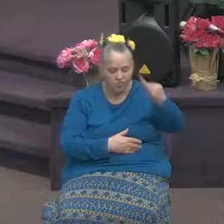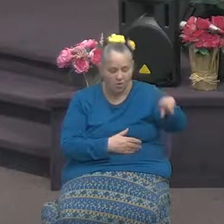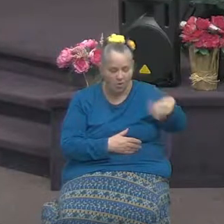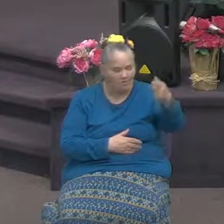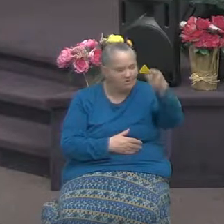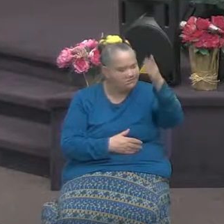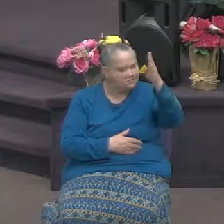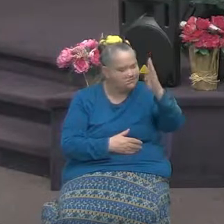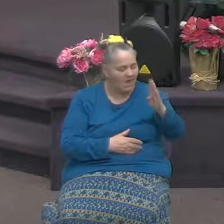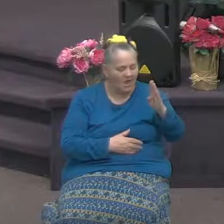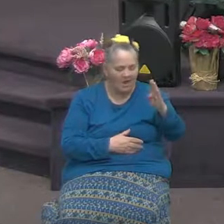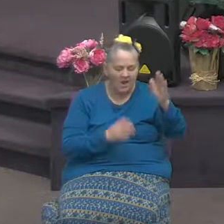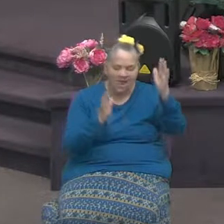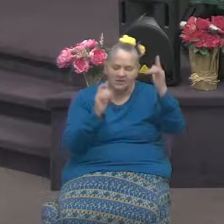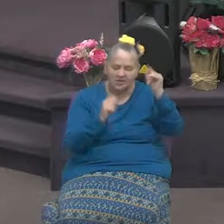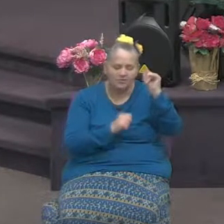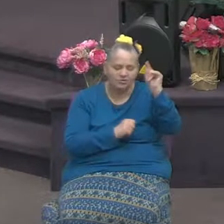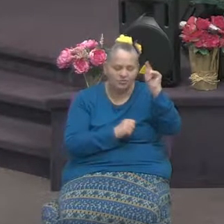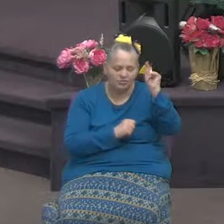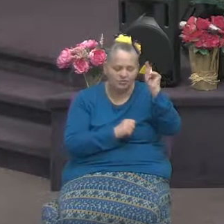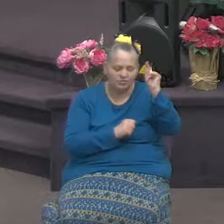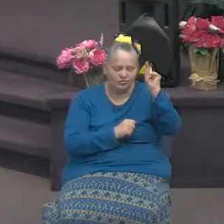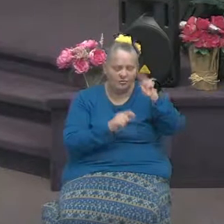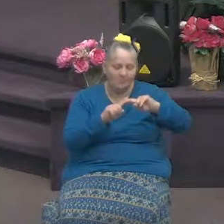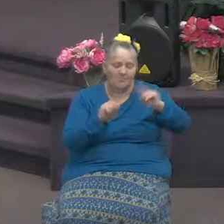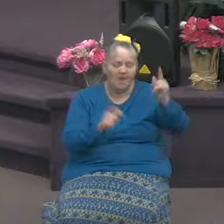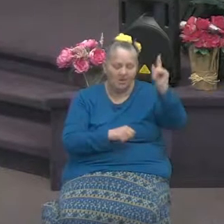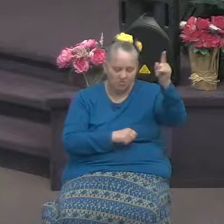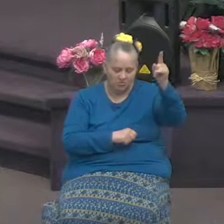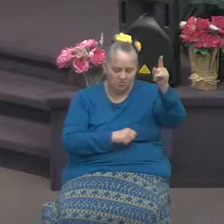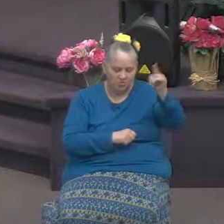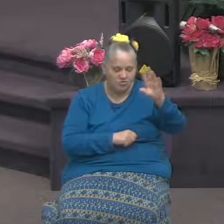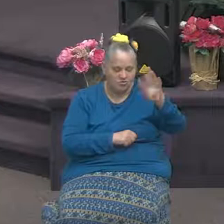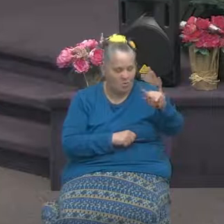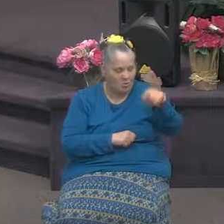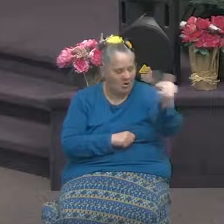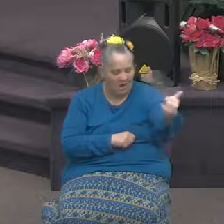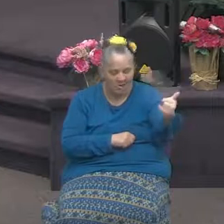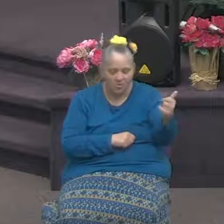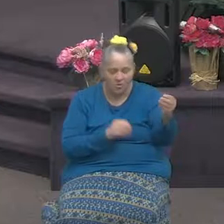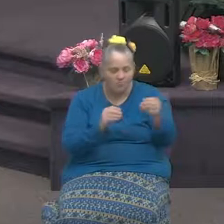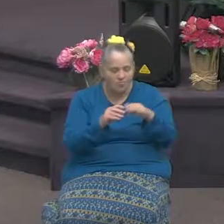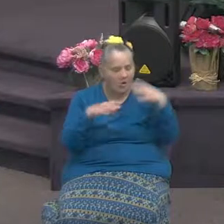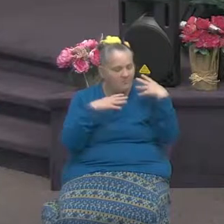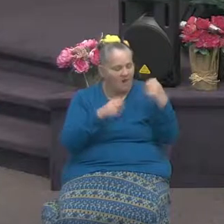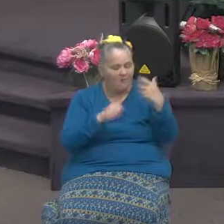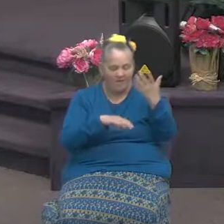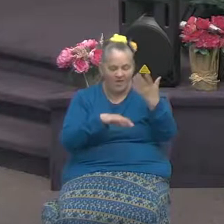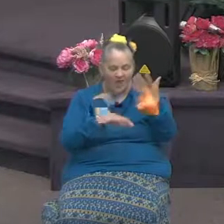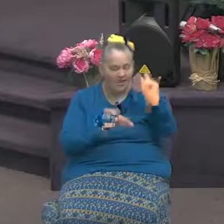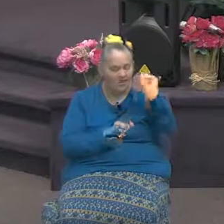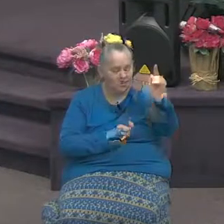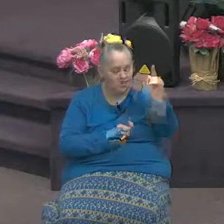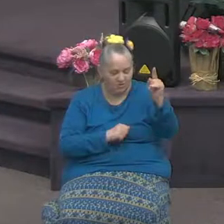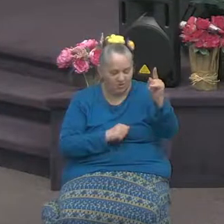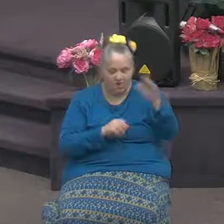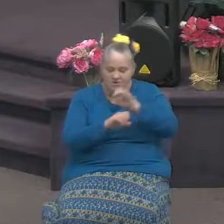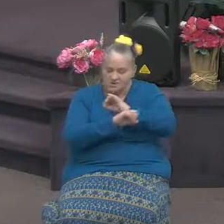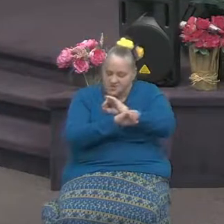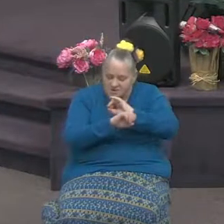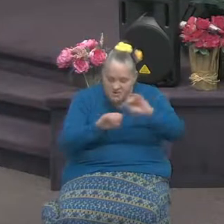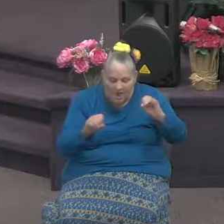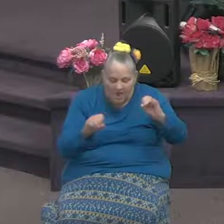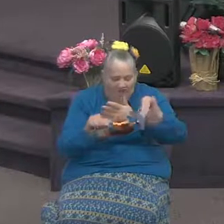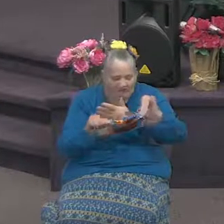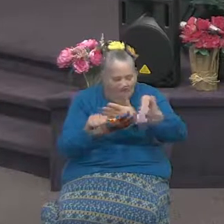other God except you. There is no one else more powerful than you. And there is